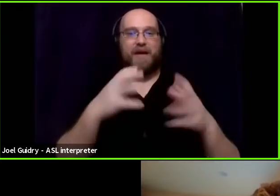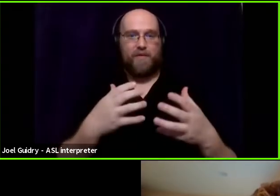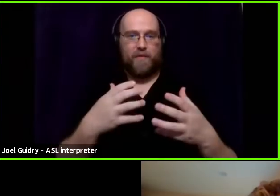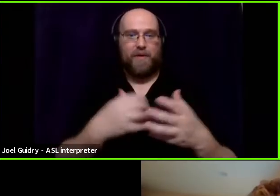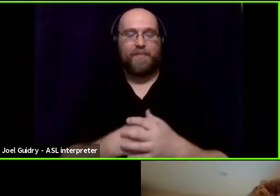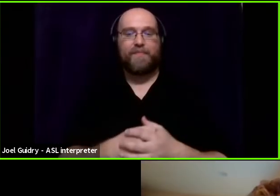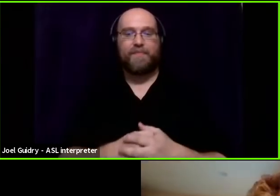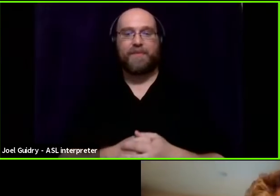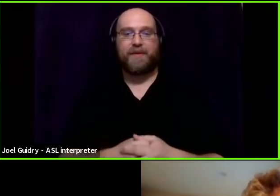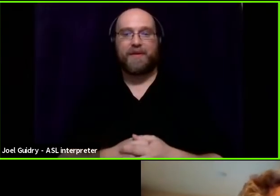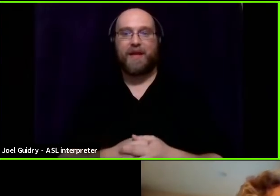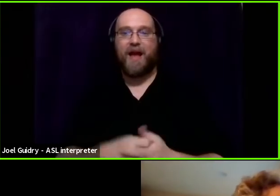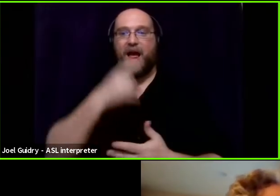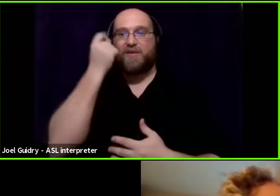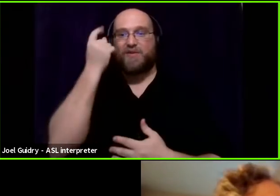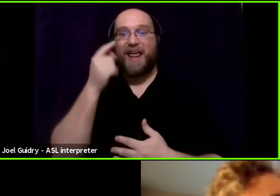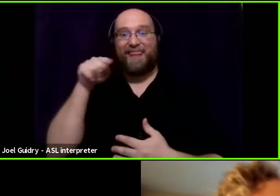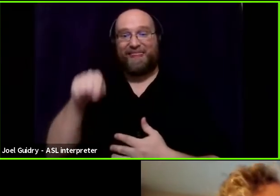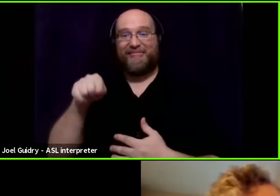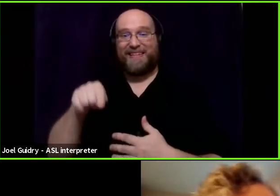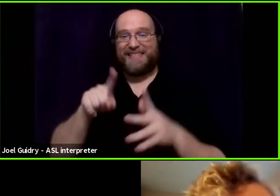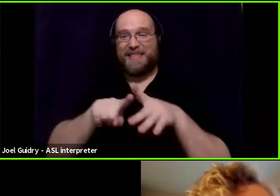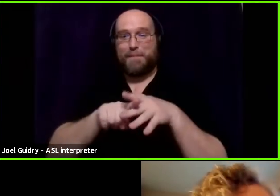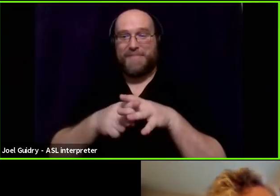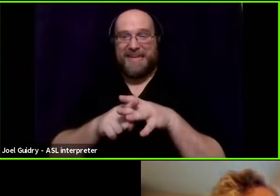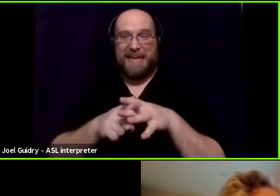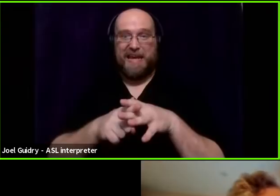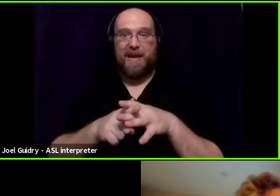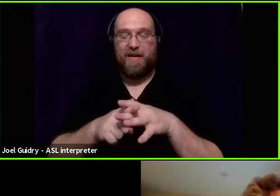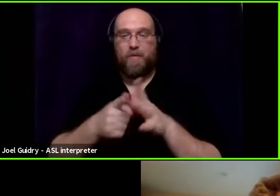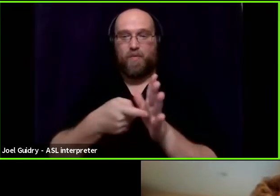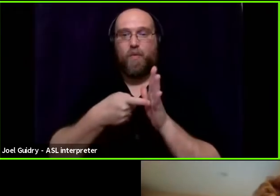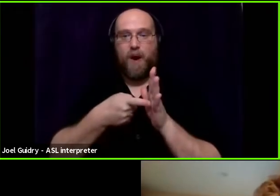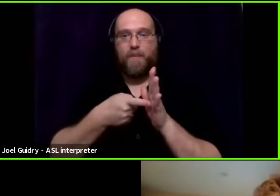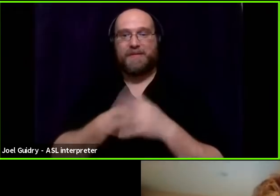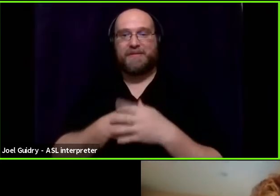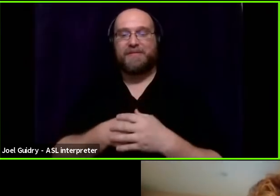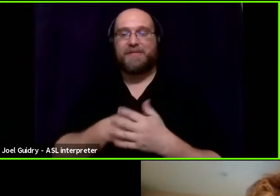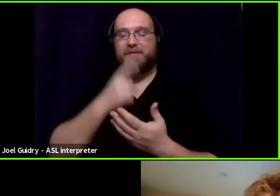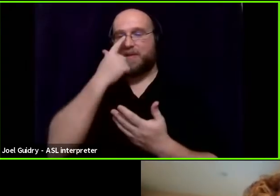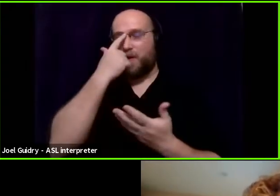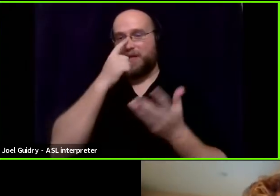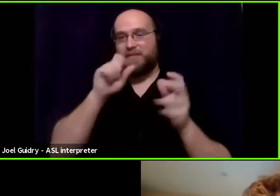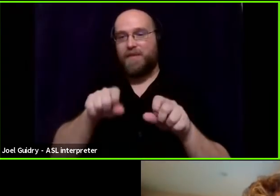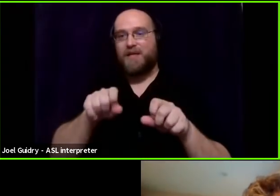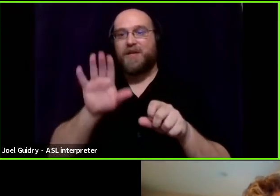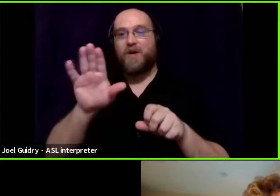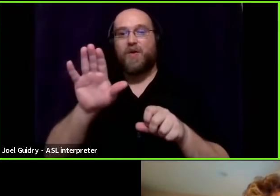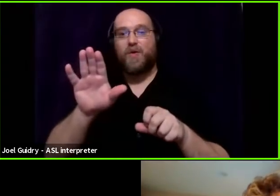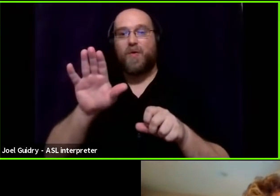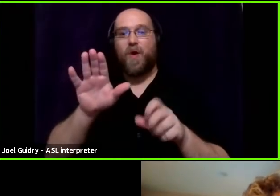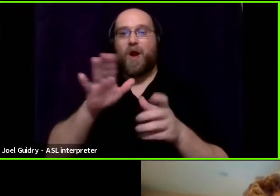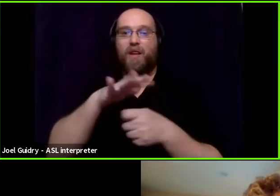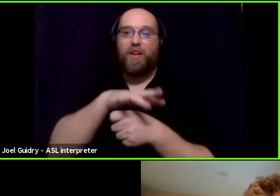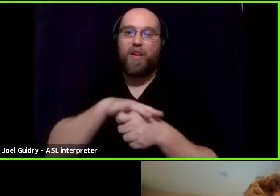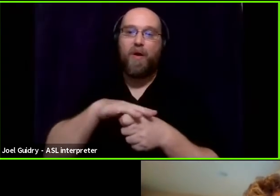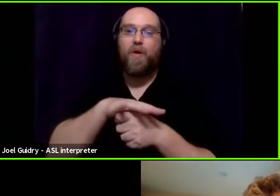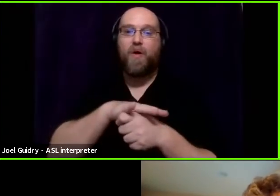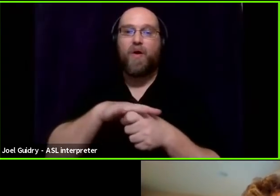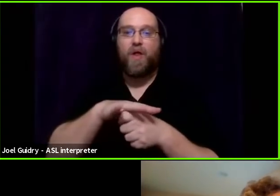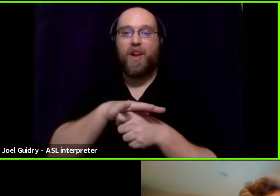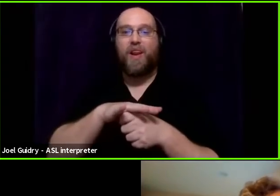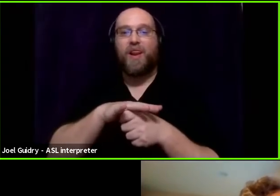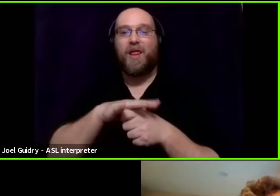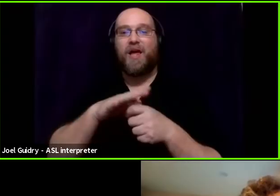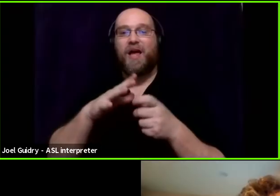floors, not the ceiling. It's possible that your local association may have bargained requirements for